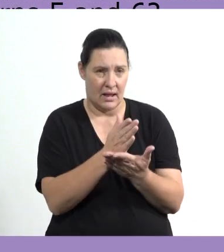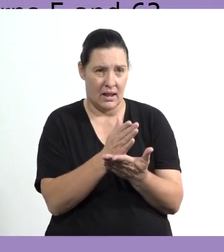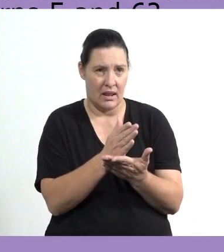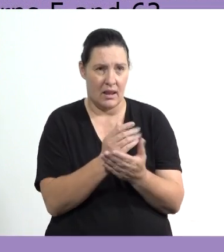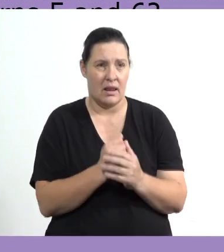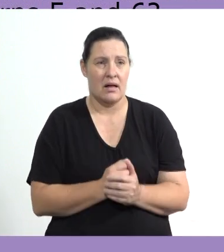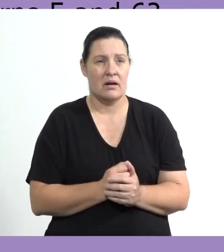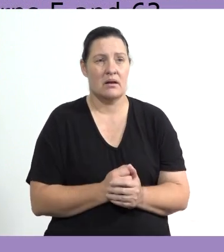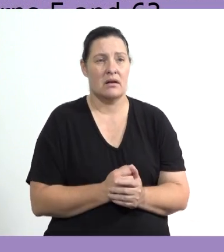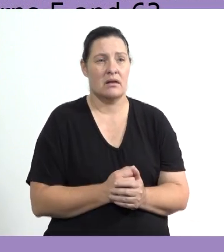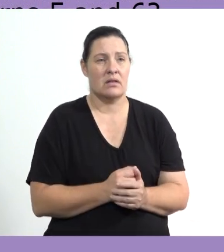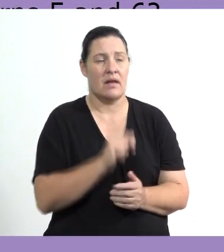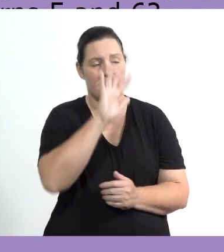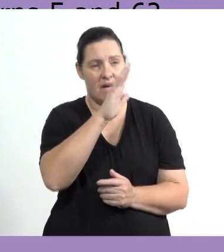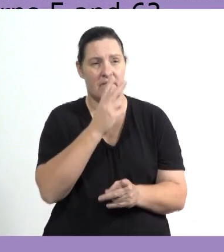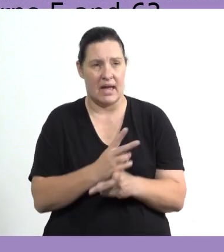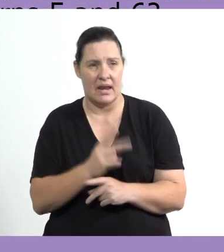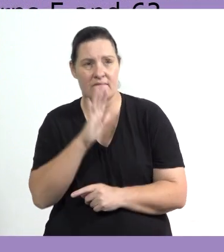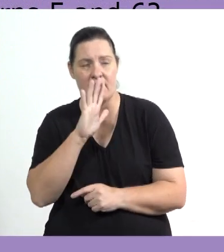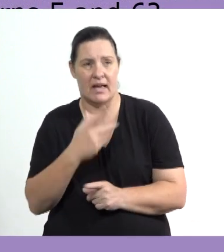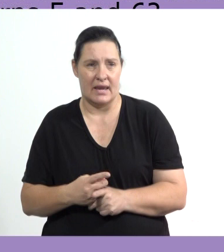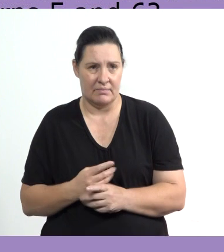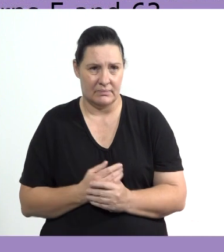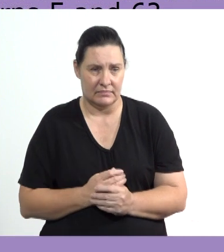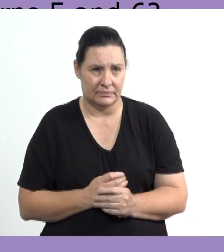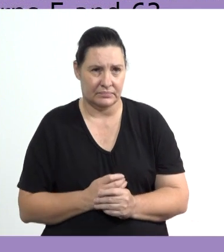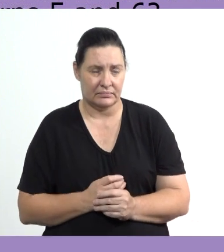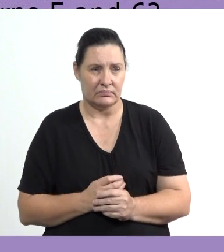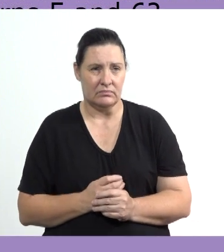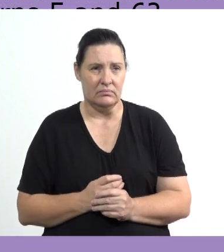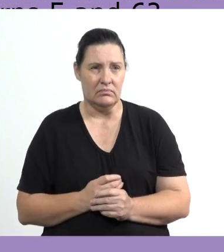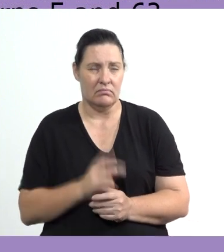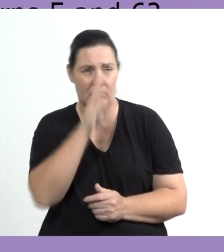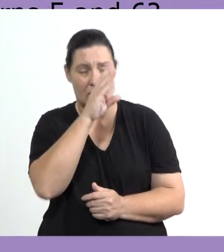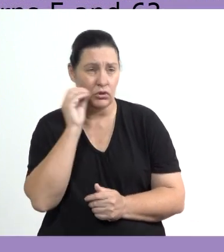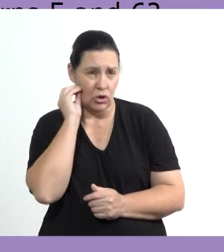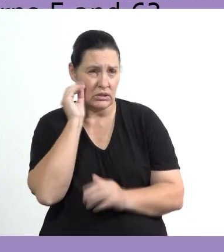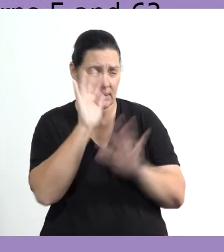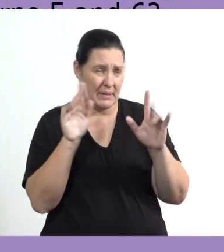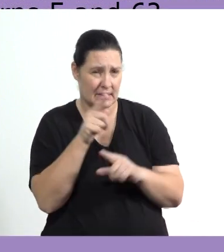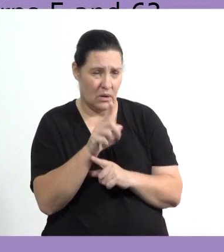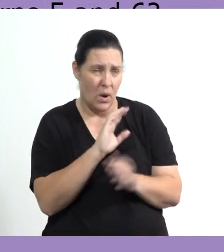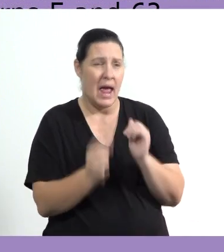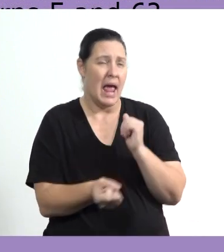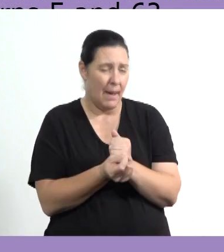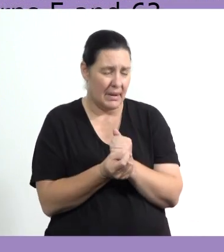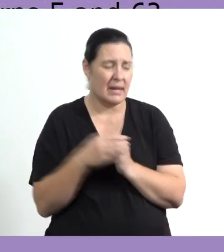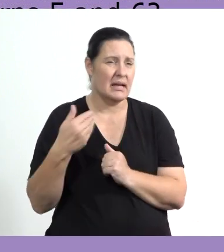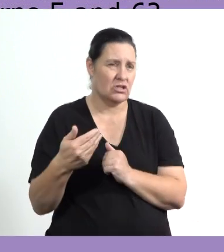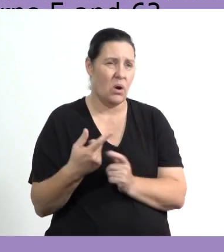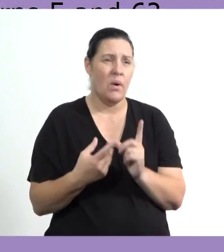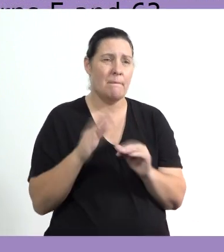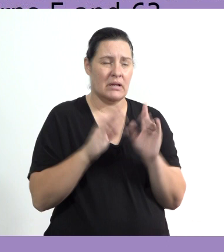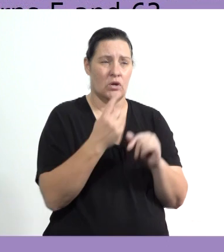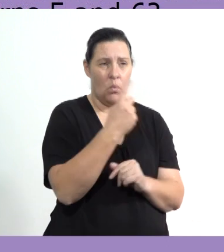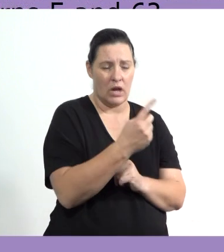and then going down we have 5 again and 5 again. Now, noticing these patterns, because this is happening each time